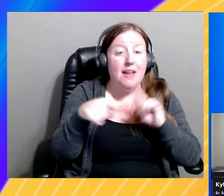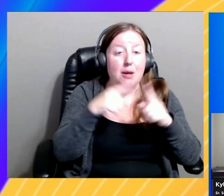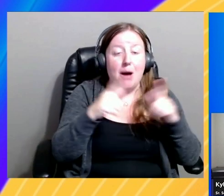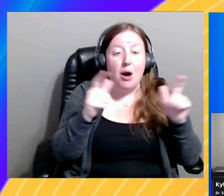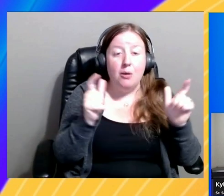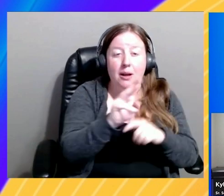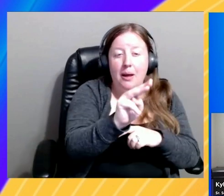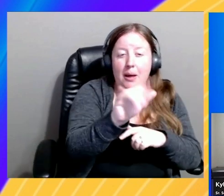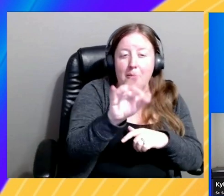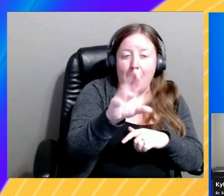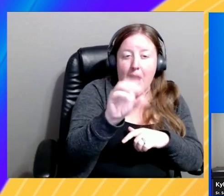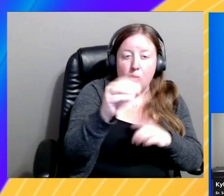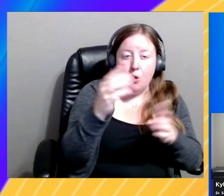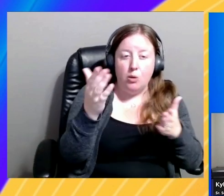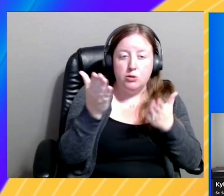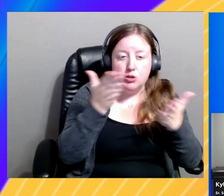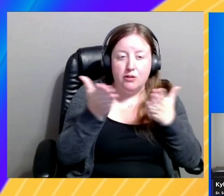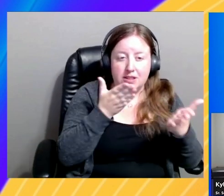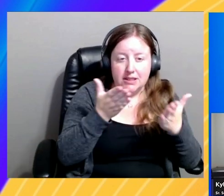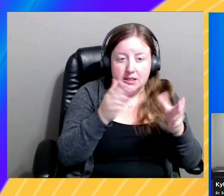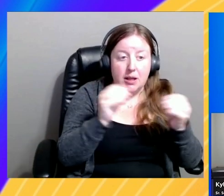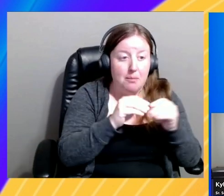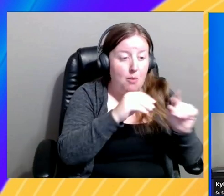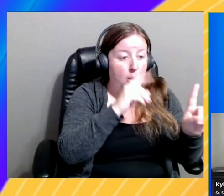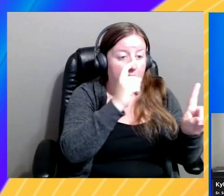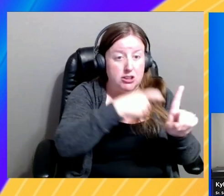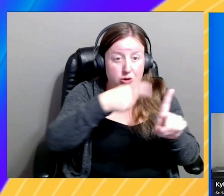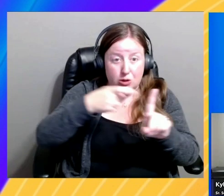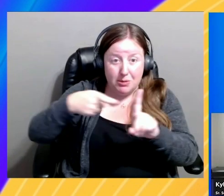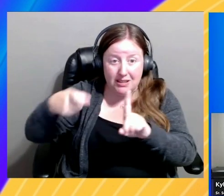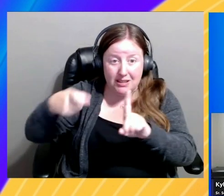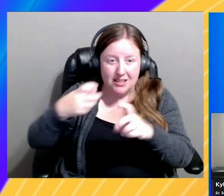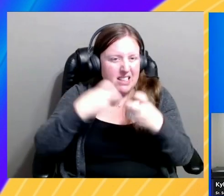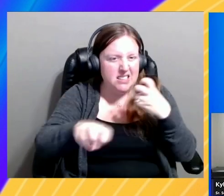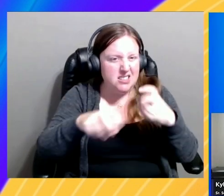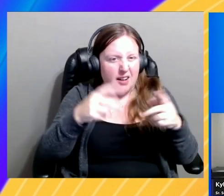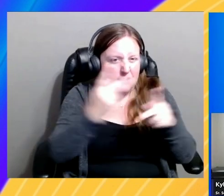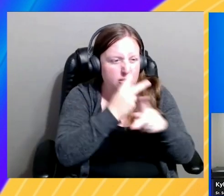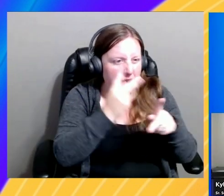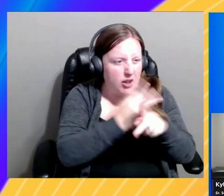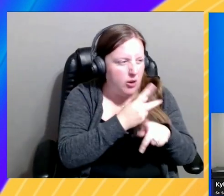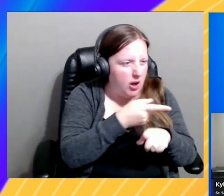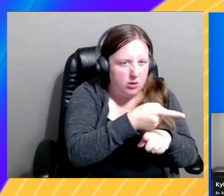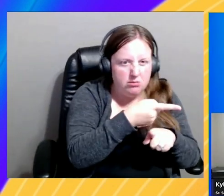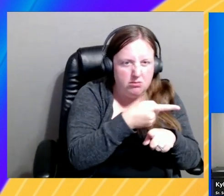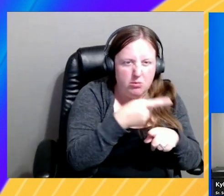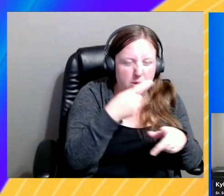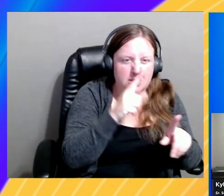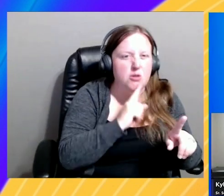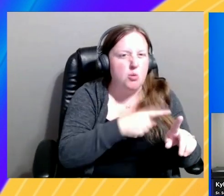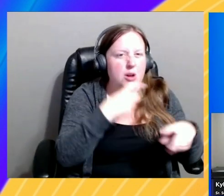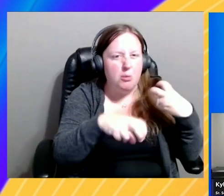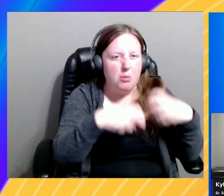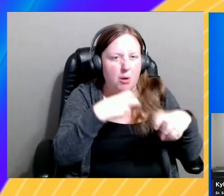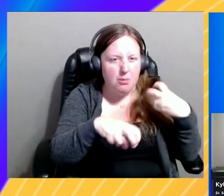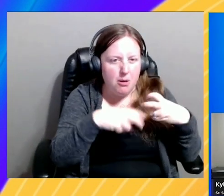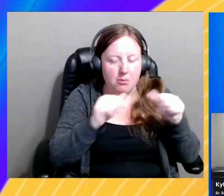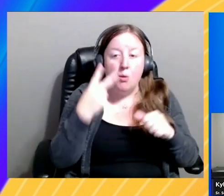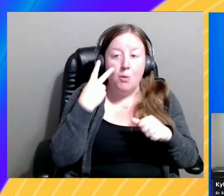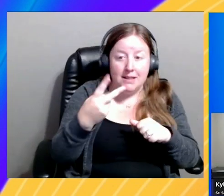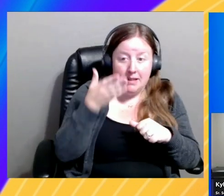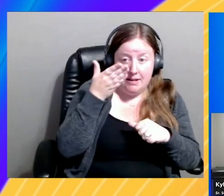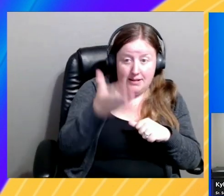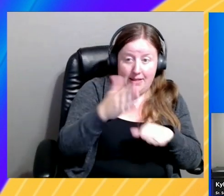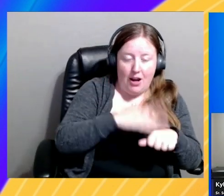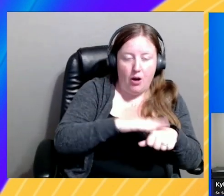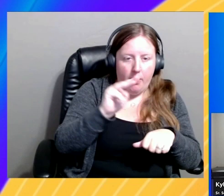you get more and more distributed, it's hard to find these root causes of the problems. And we can see it's plainly lit up here on the map. There's